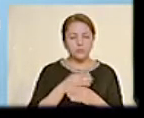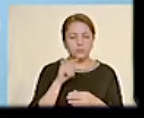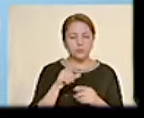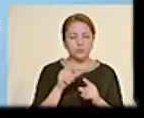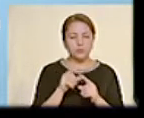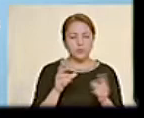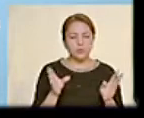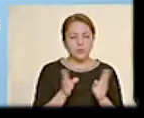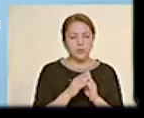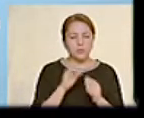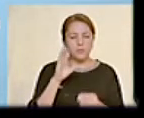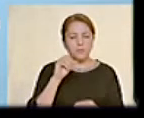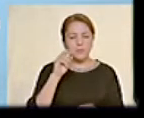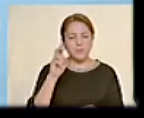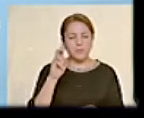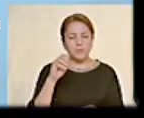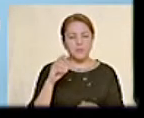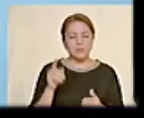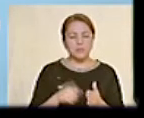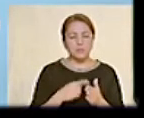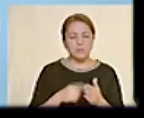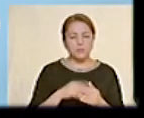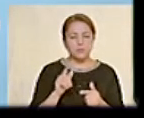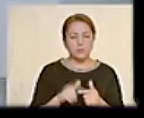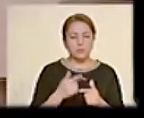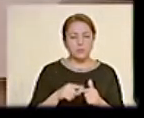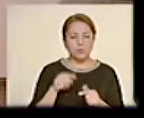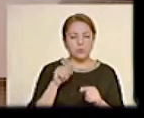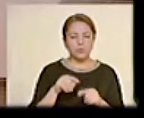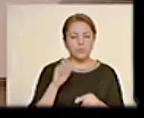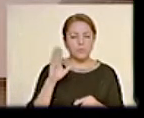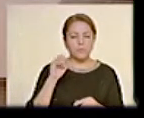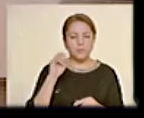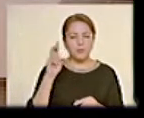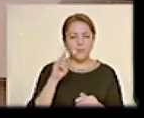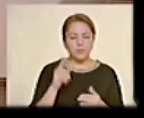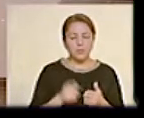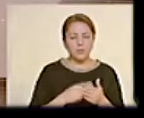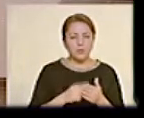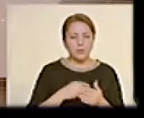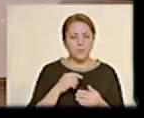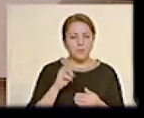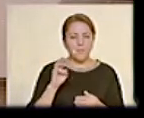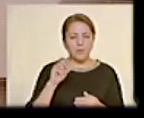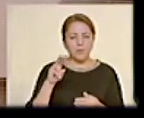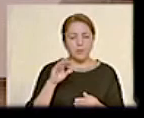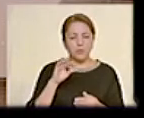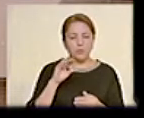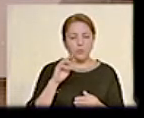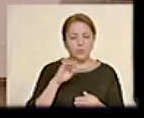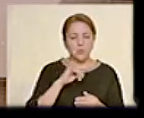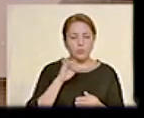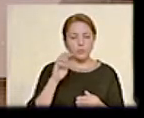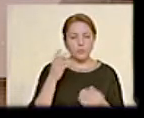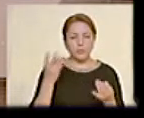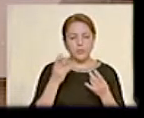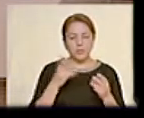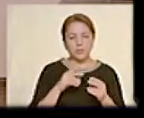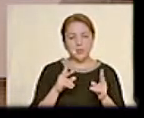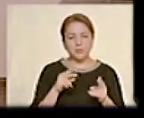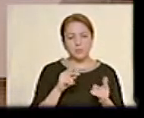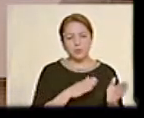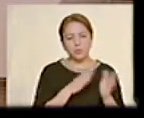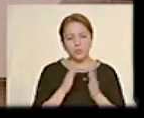biriktirilgan veb sahifaga yoki ushbu veb sahifaning ma'lum kerakli qismiga o'tib oladi.